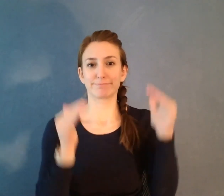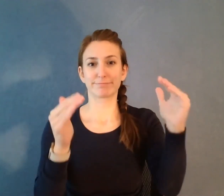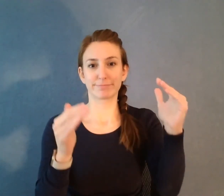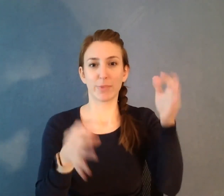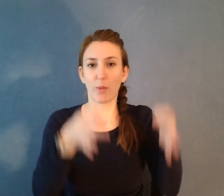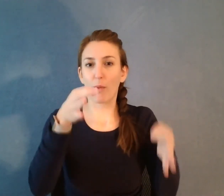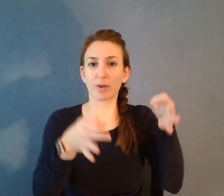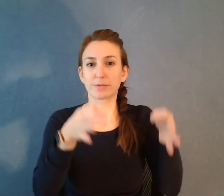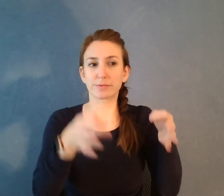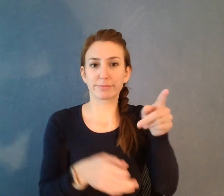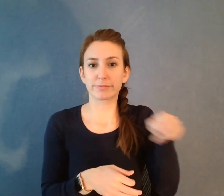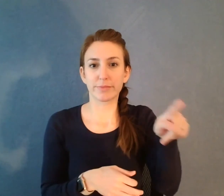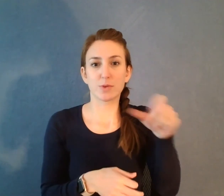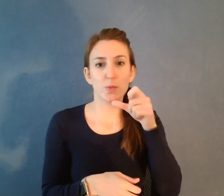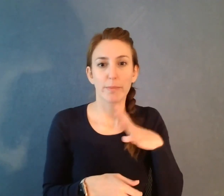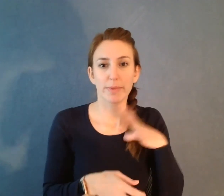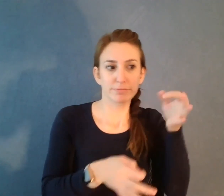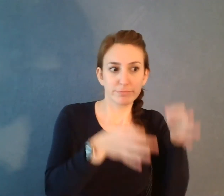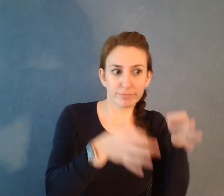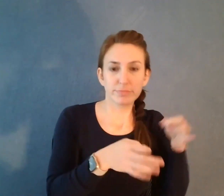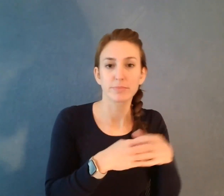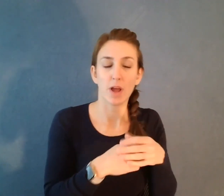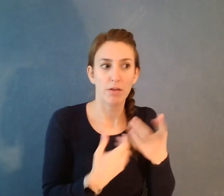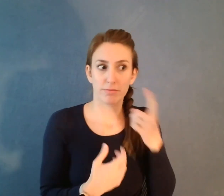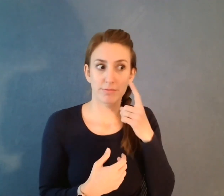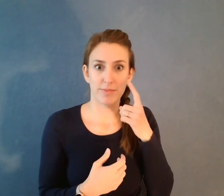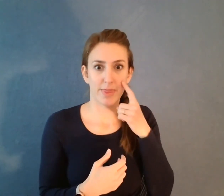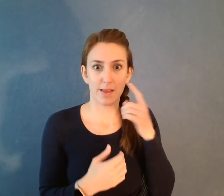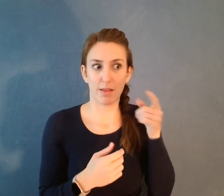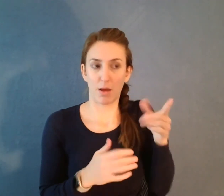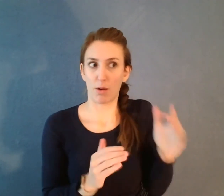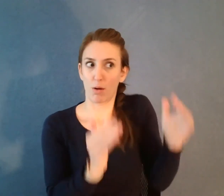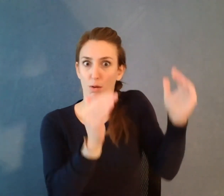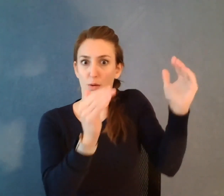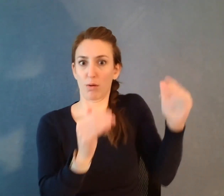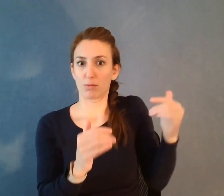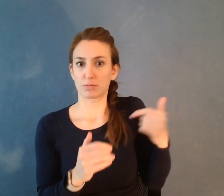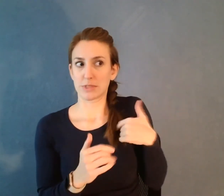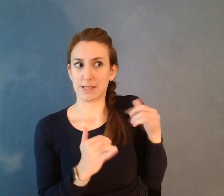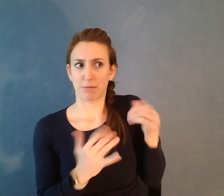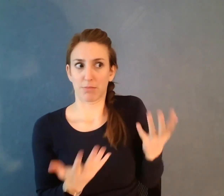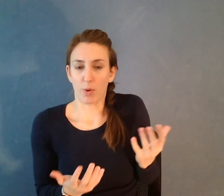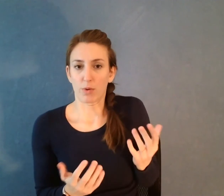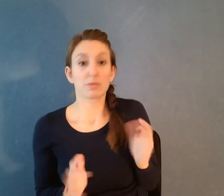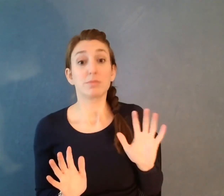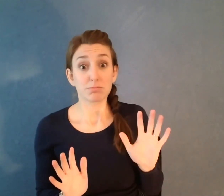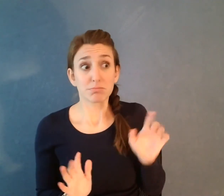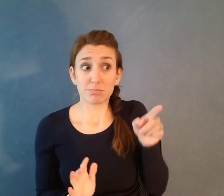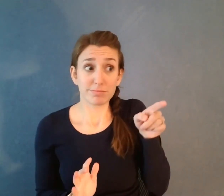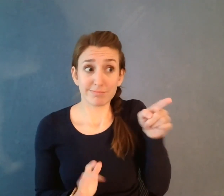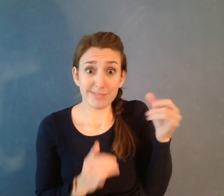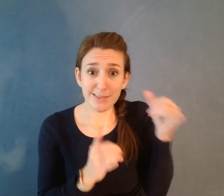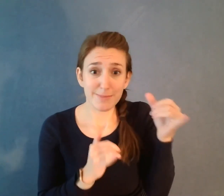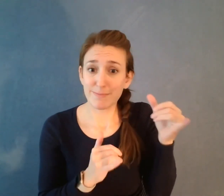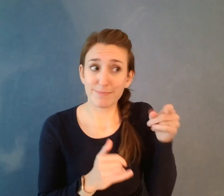how they had to get there, and the sacrifices they had to make. But being able to listen to them, like, you know, as like directly,